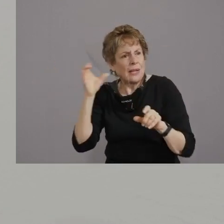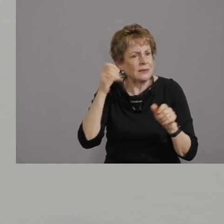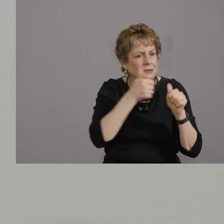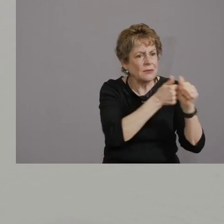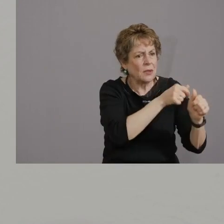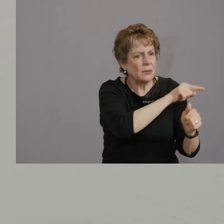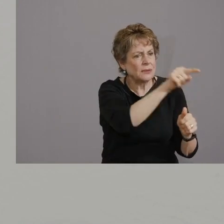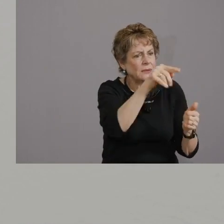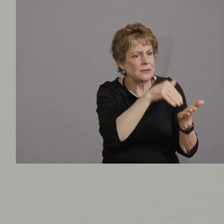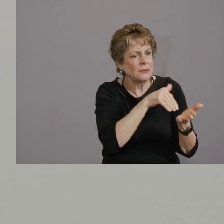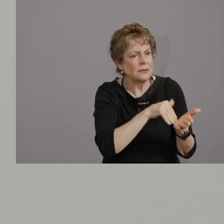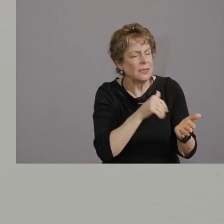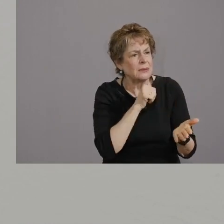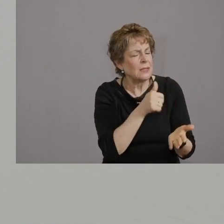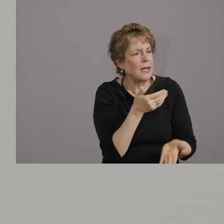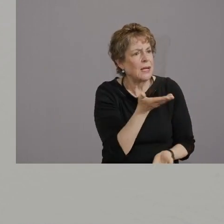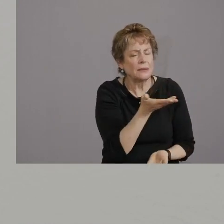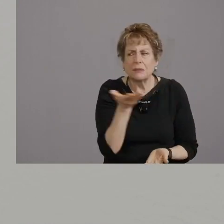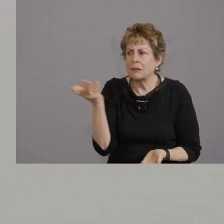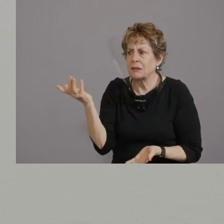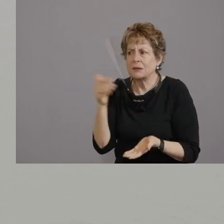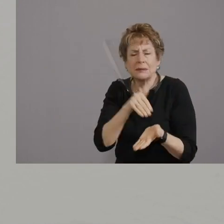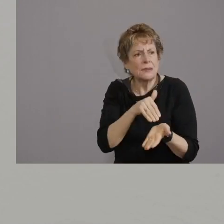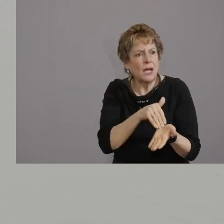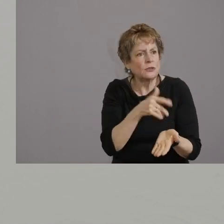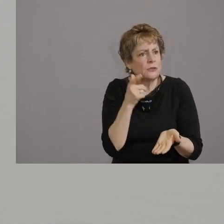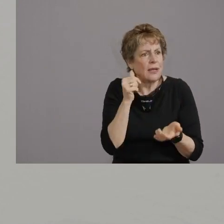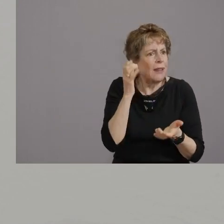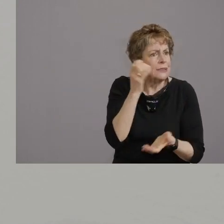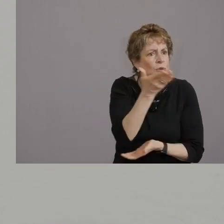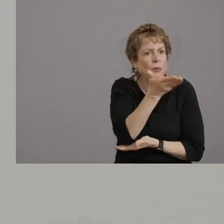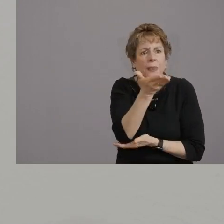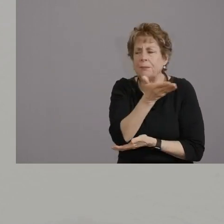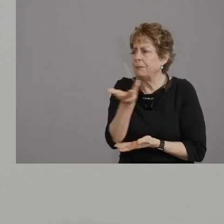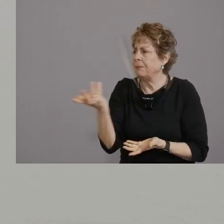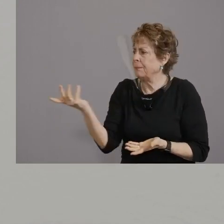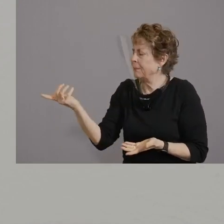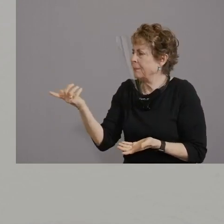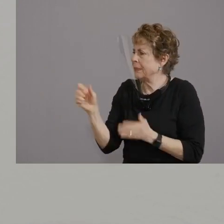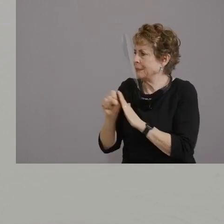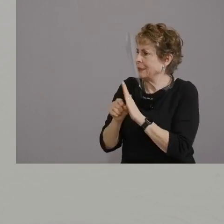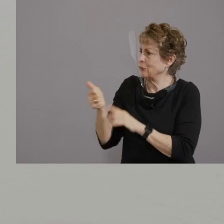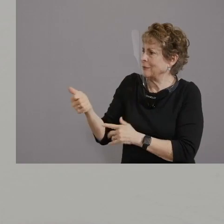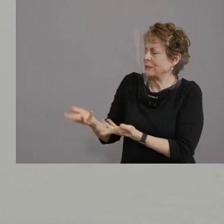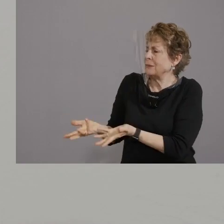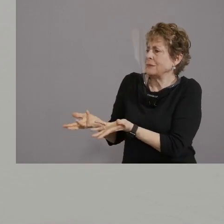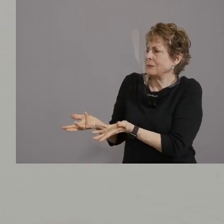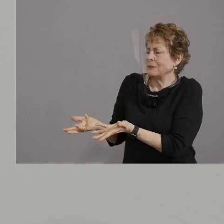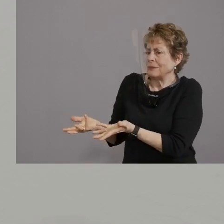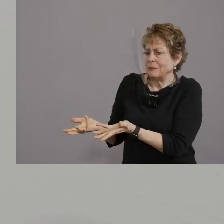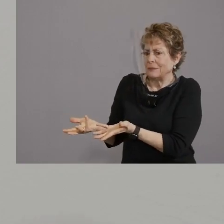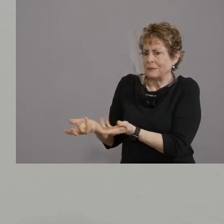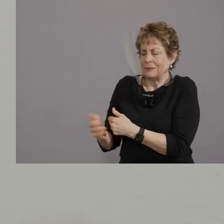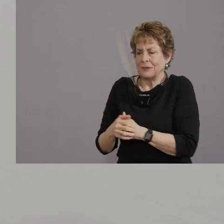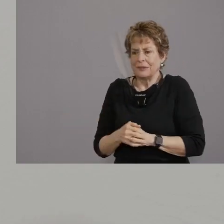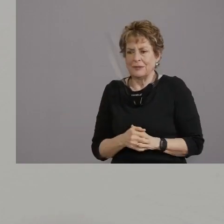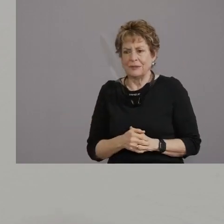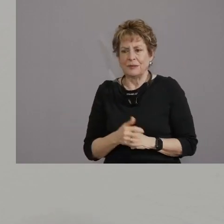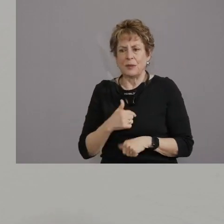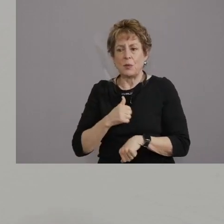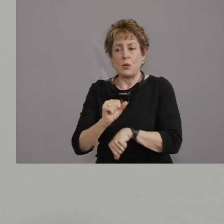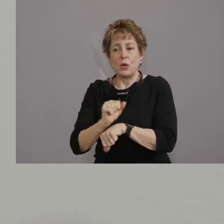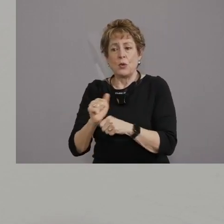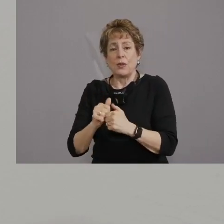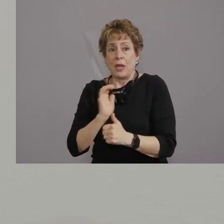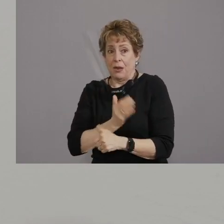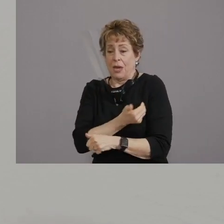partners to see what types of resources they need, provide technical assistance, make sure that they have the PPE, and provide